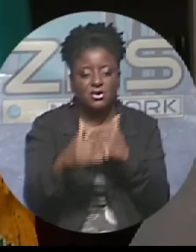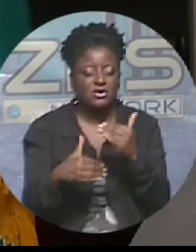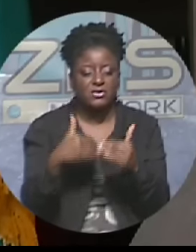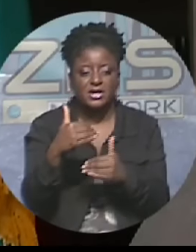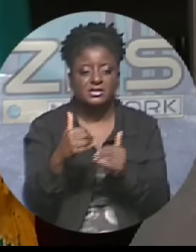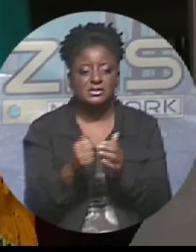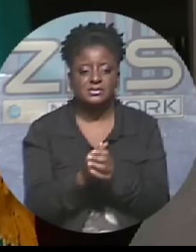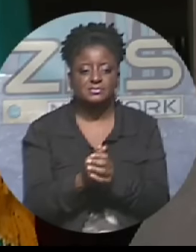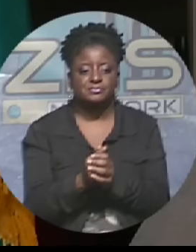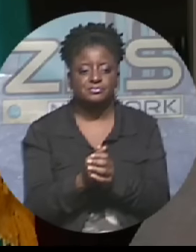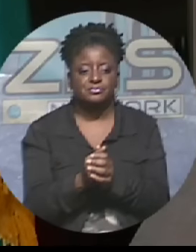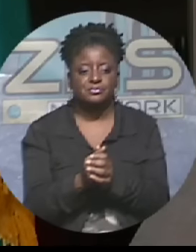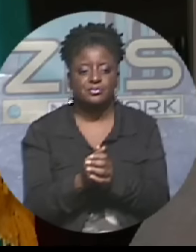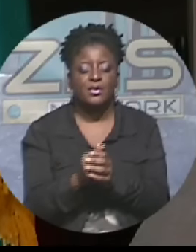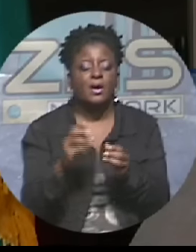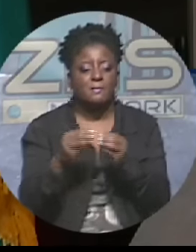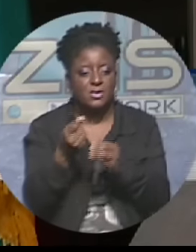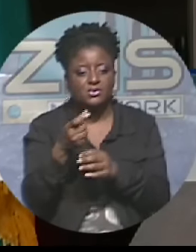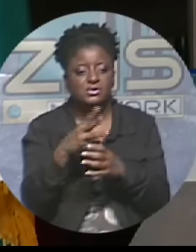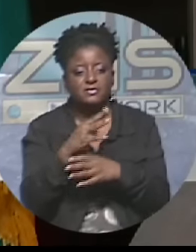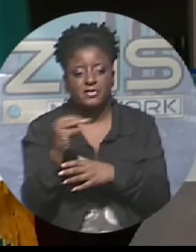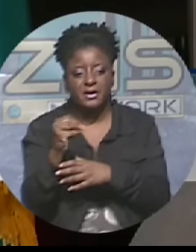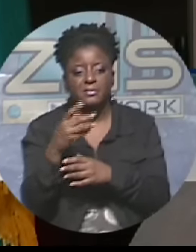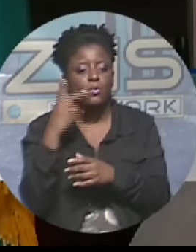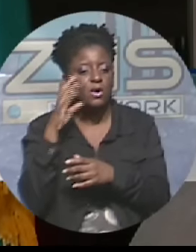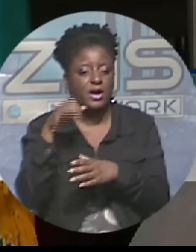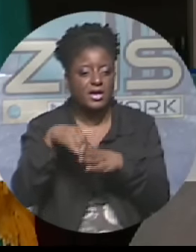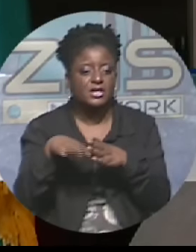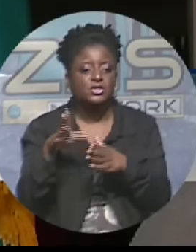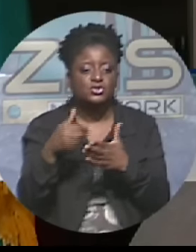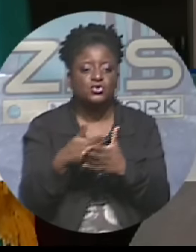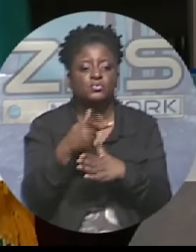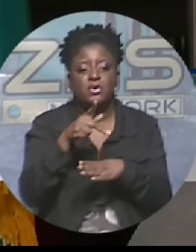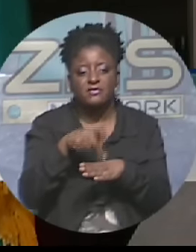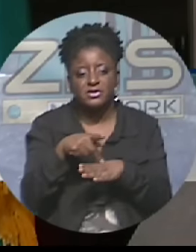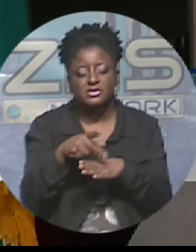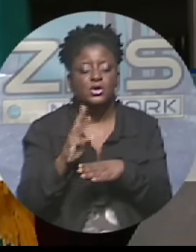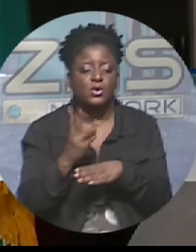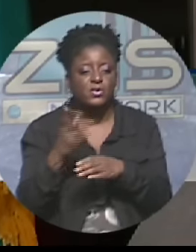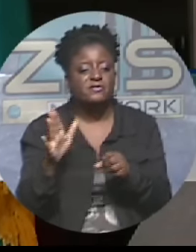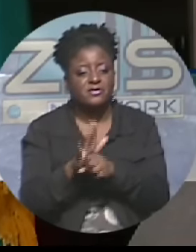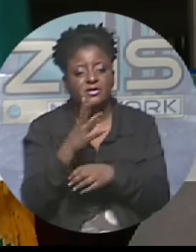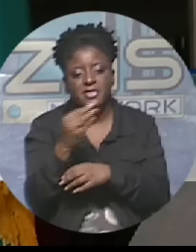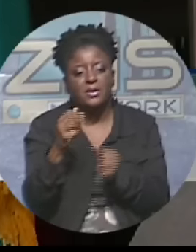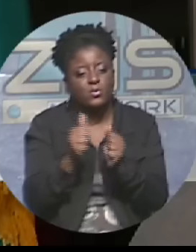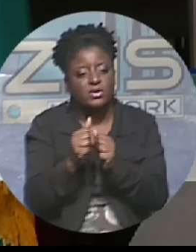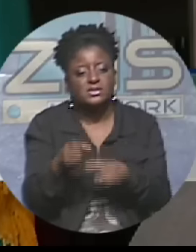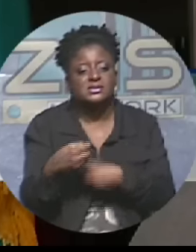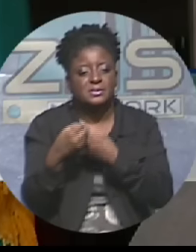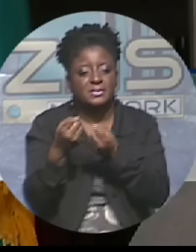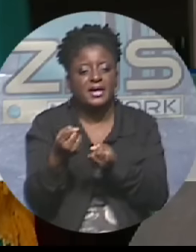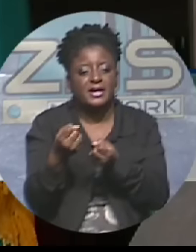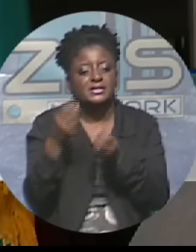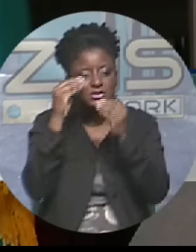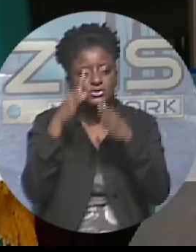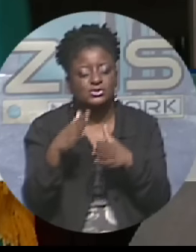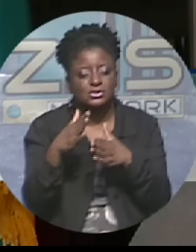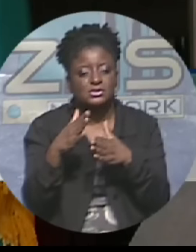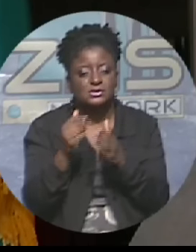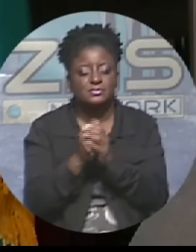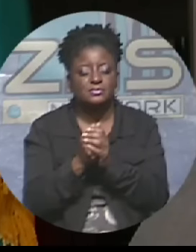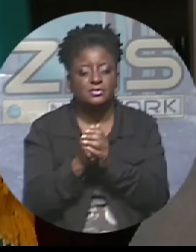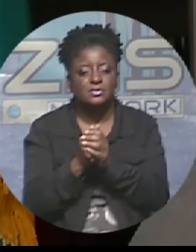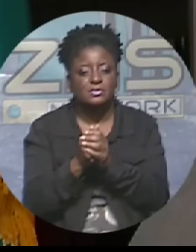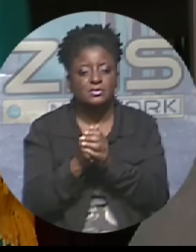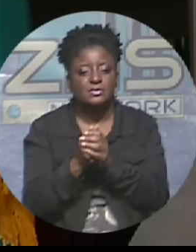Most of those were in New Providence, and so we were able to fill those with substitute teachers. We've had, of course,